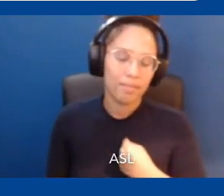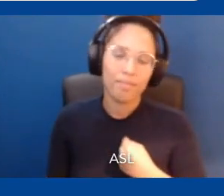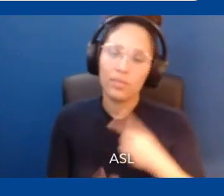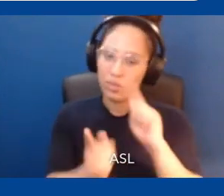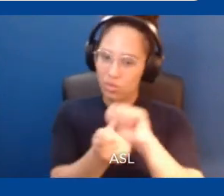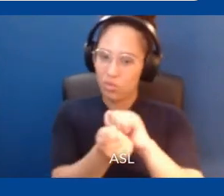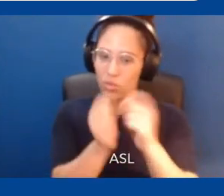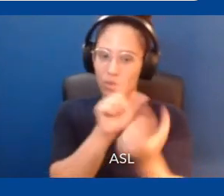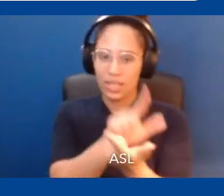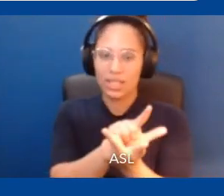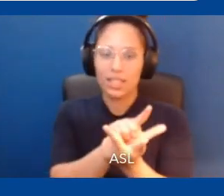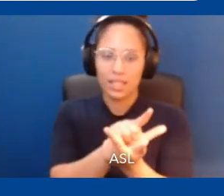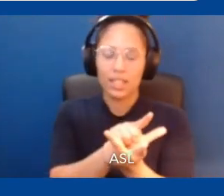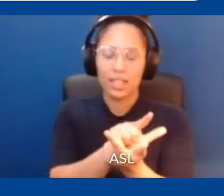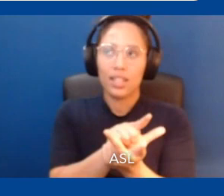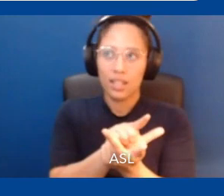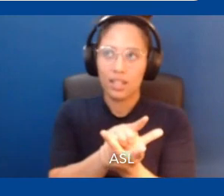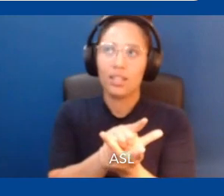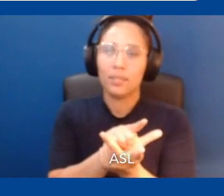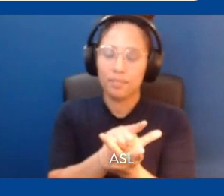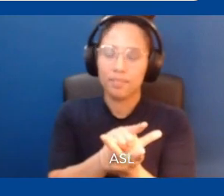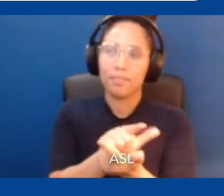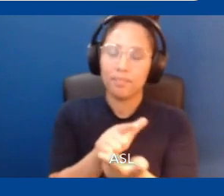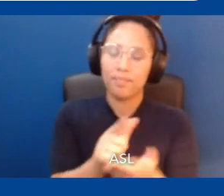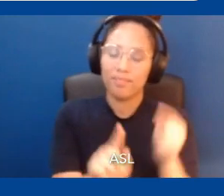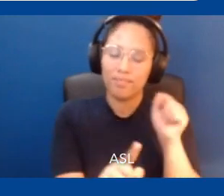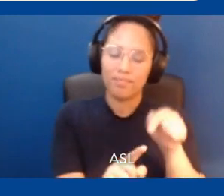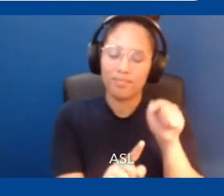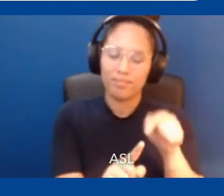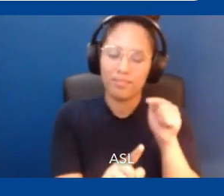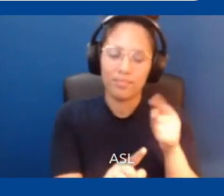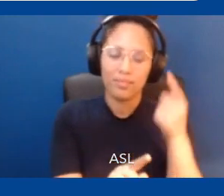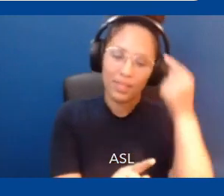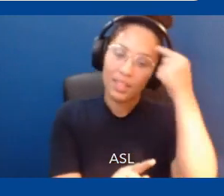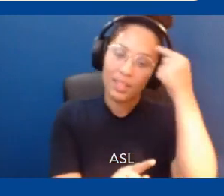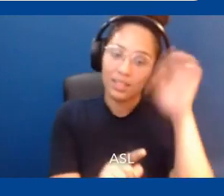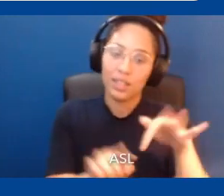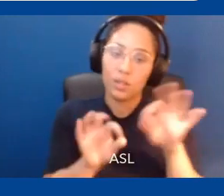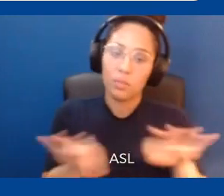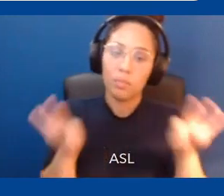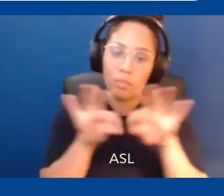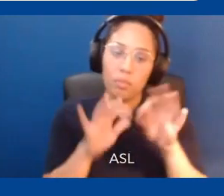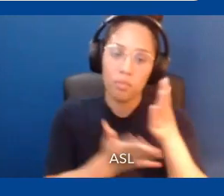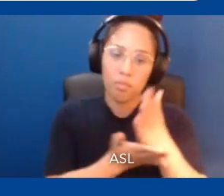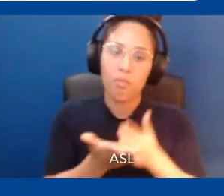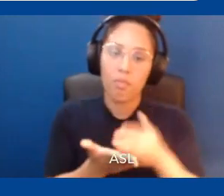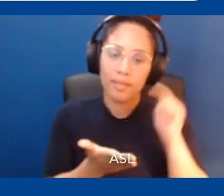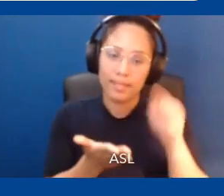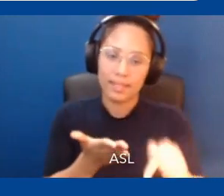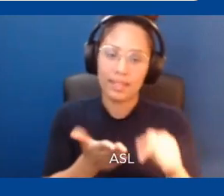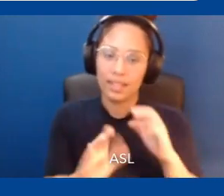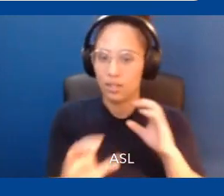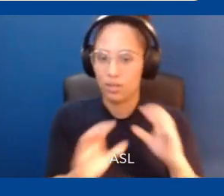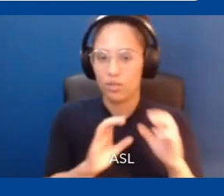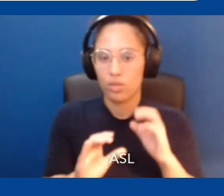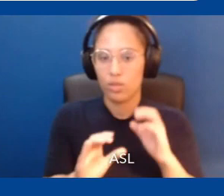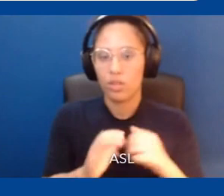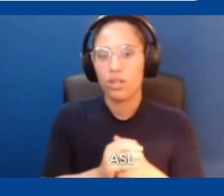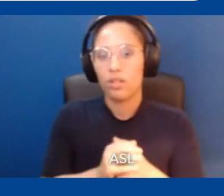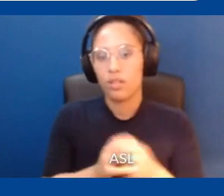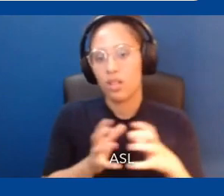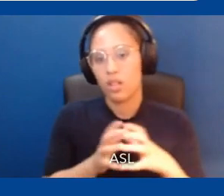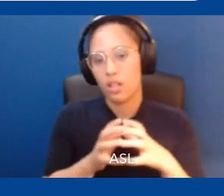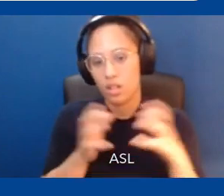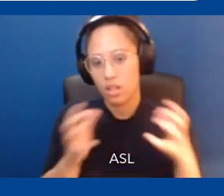like speak to like this conversation, and many Papuan friends